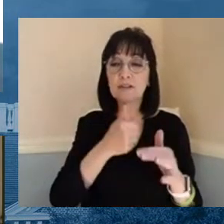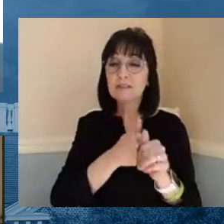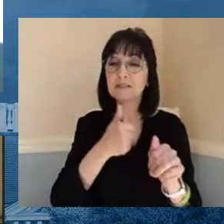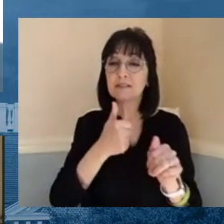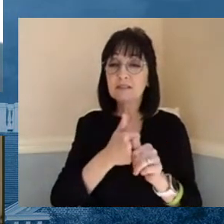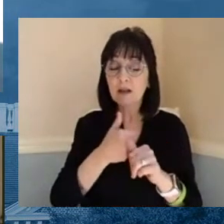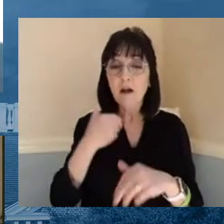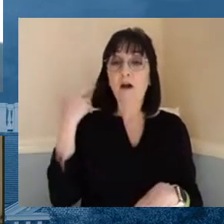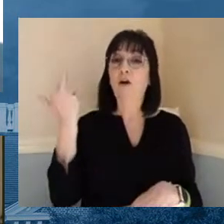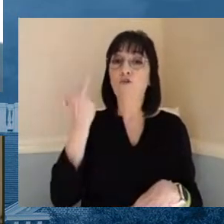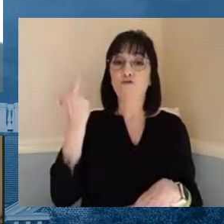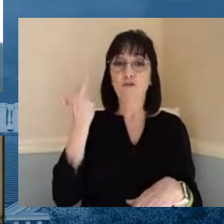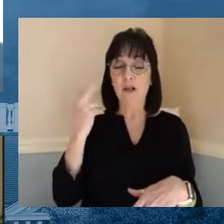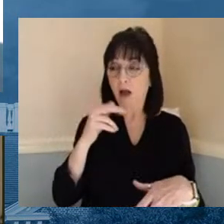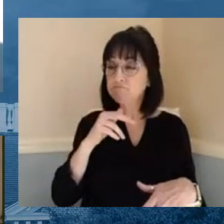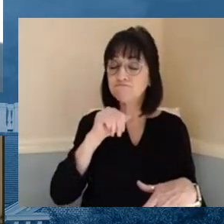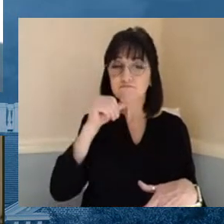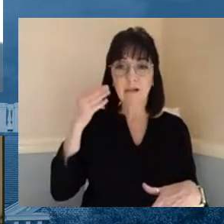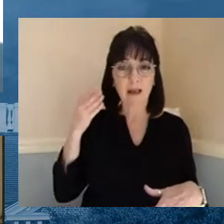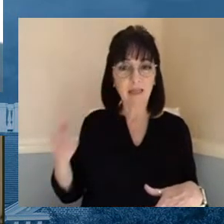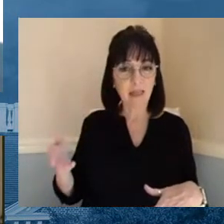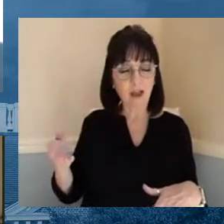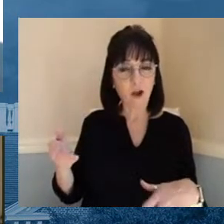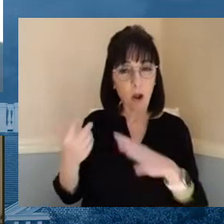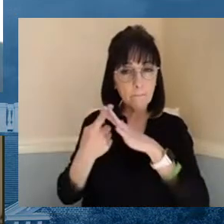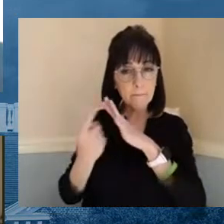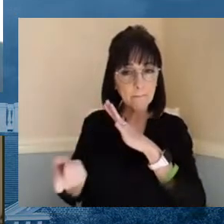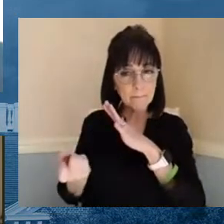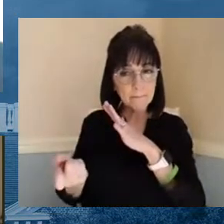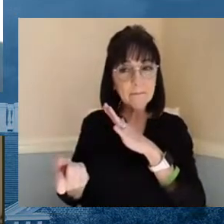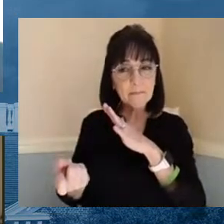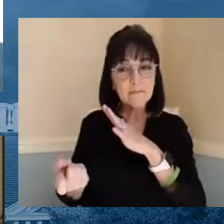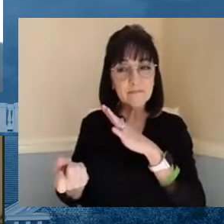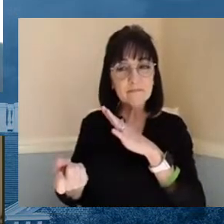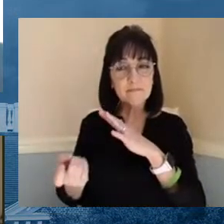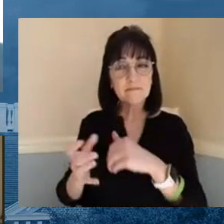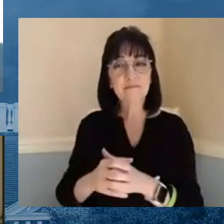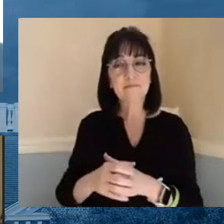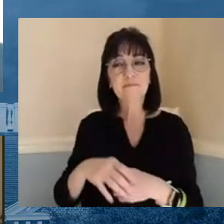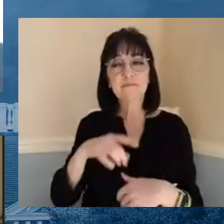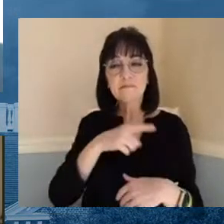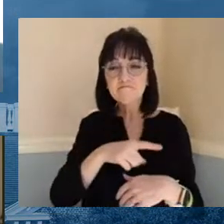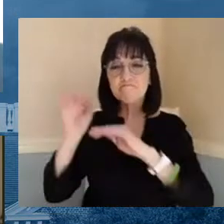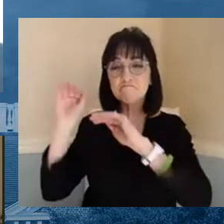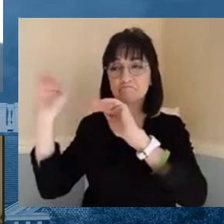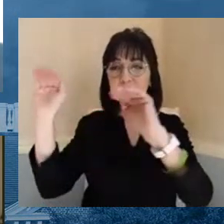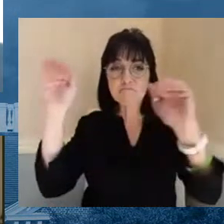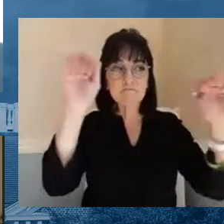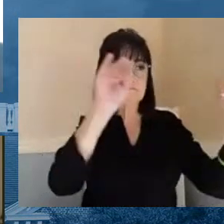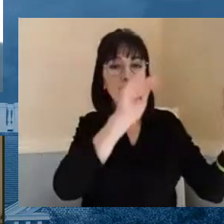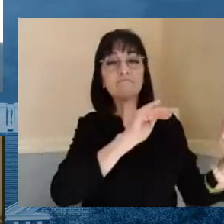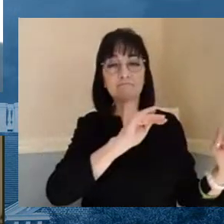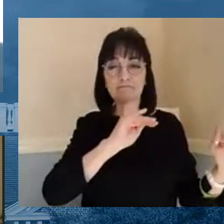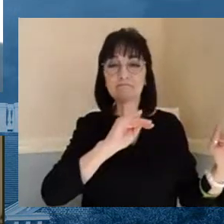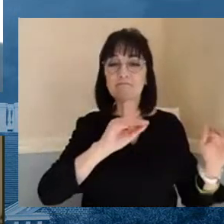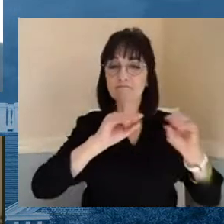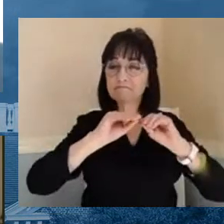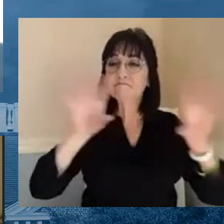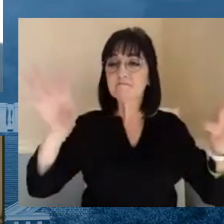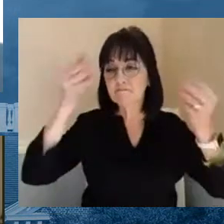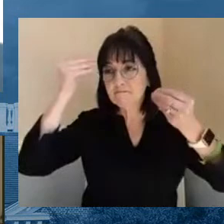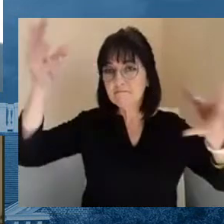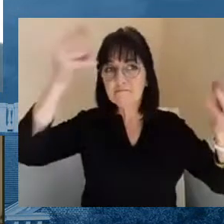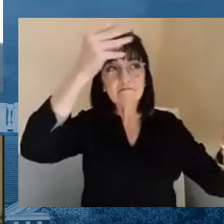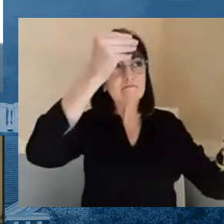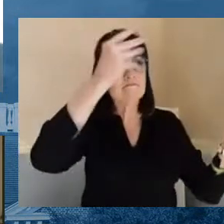that she was not on the front porch, obviously they put out an all points bulletin to friends and